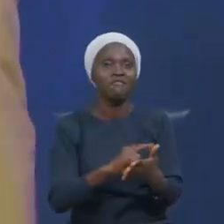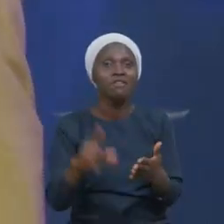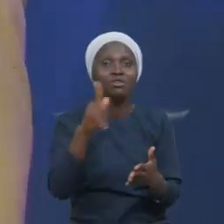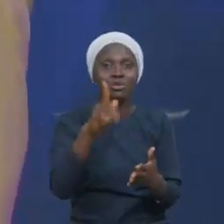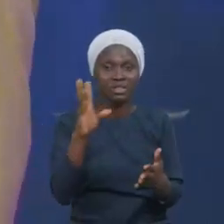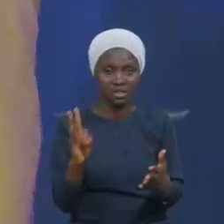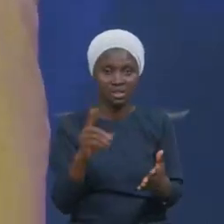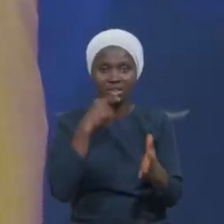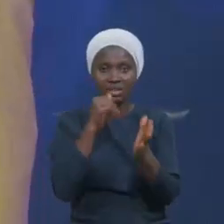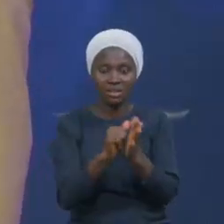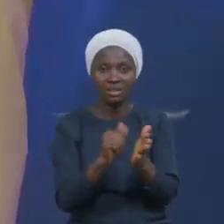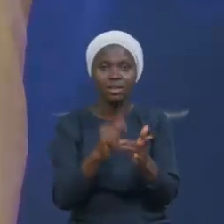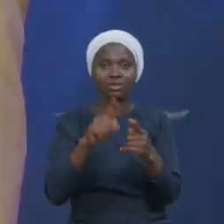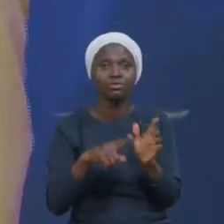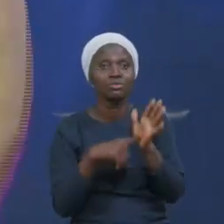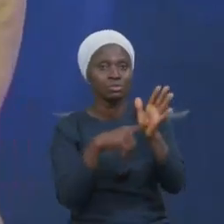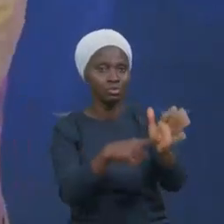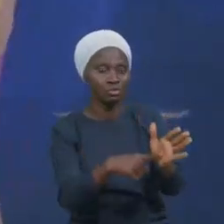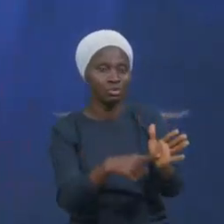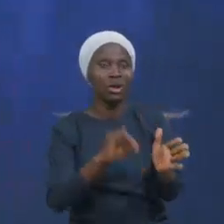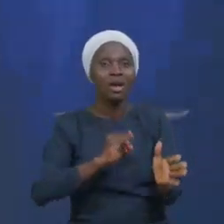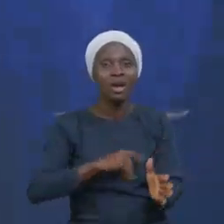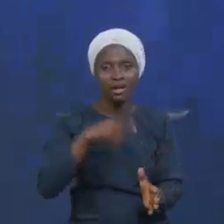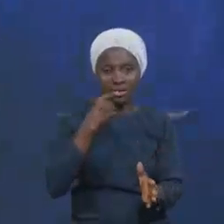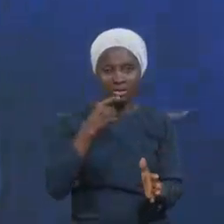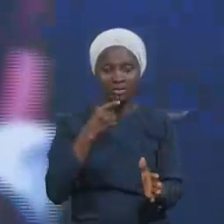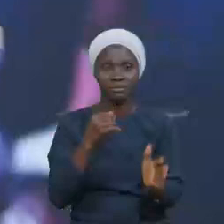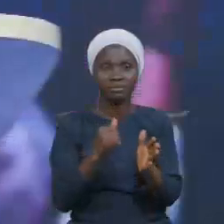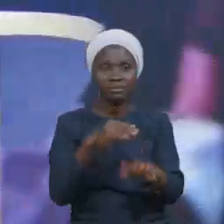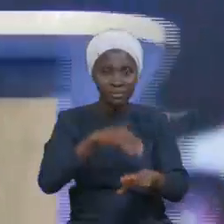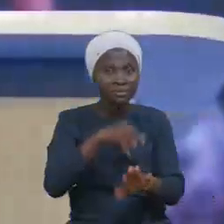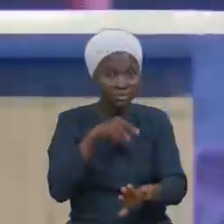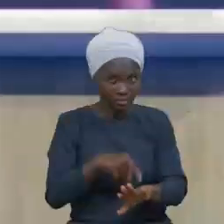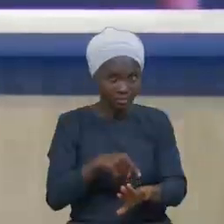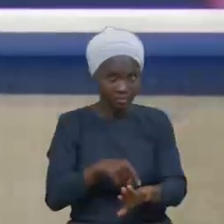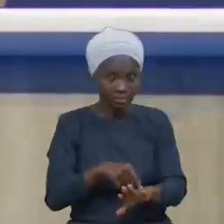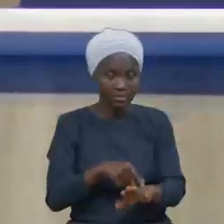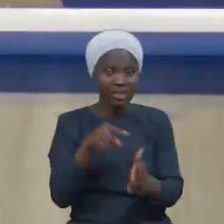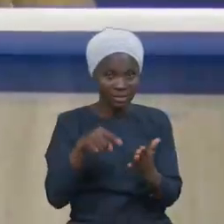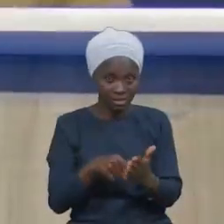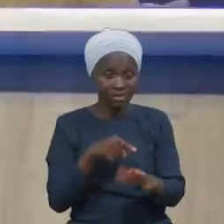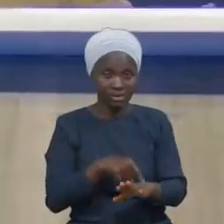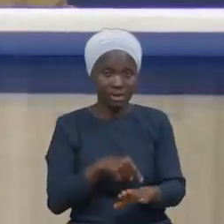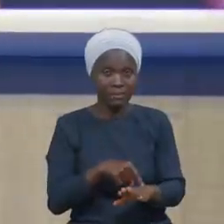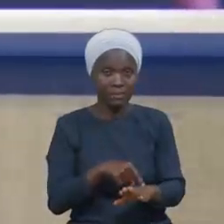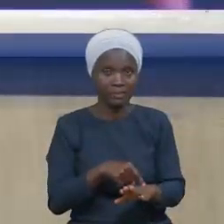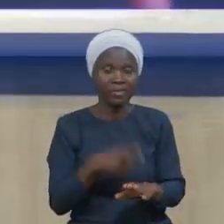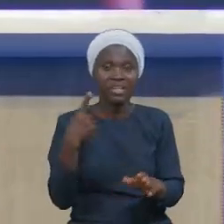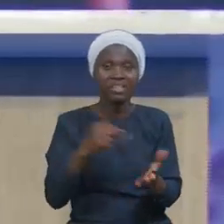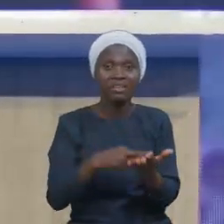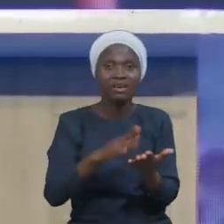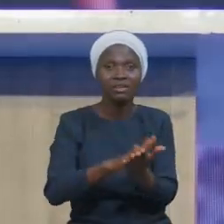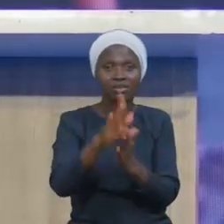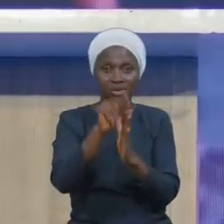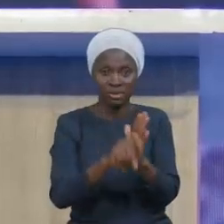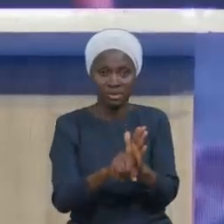it says, to declare, I say, at this time, the